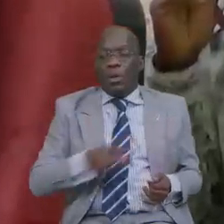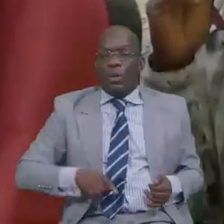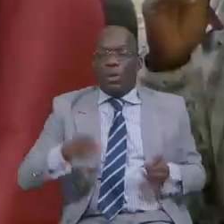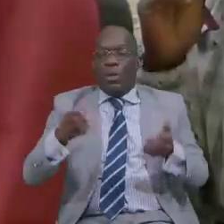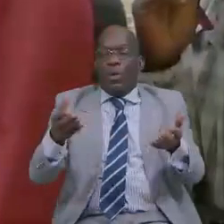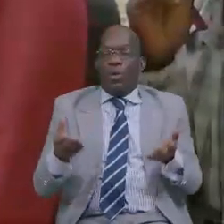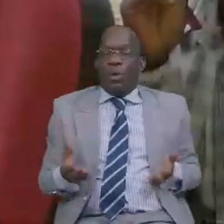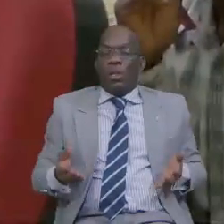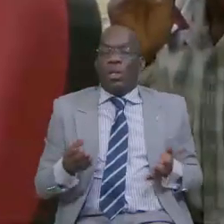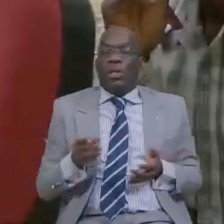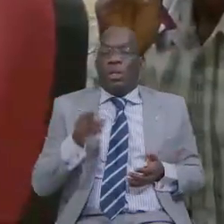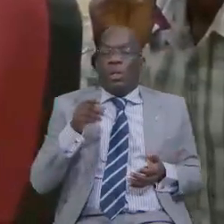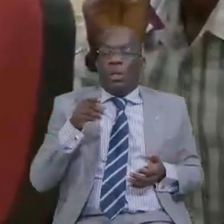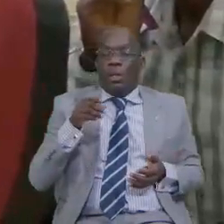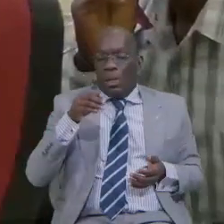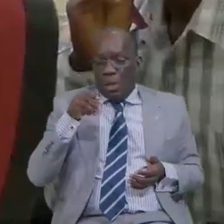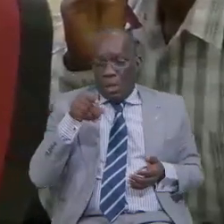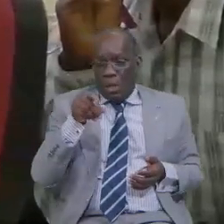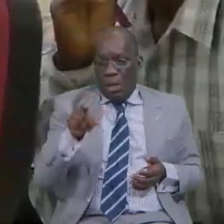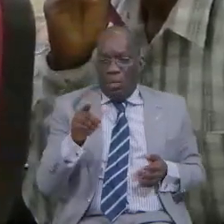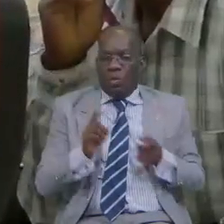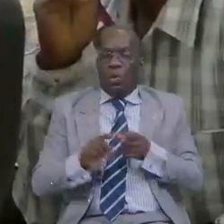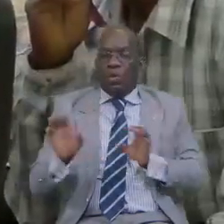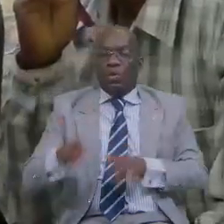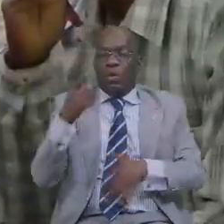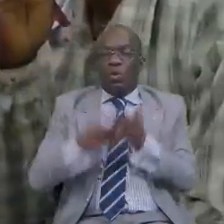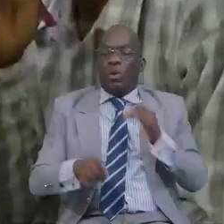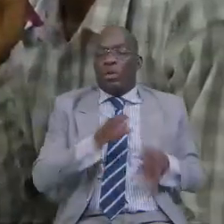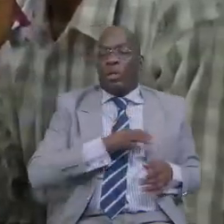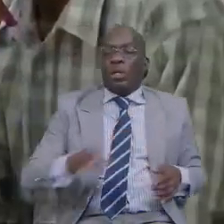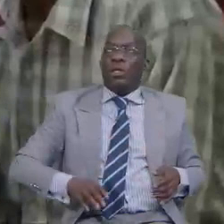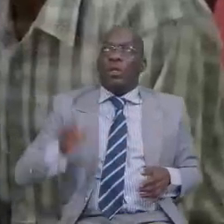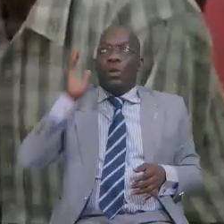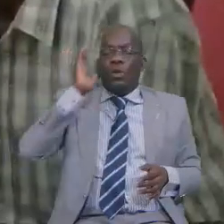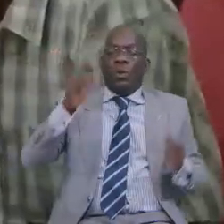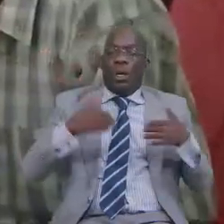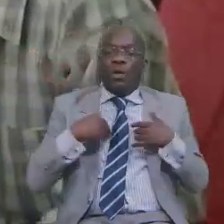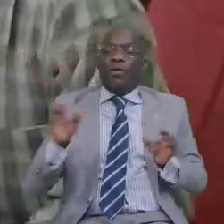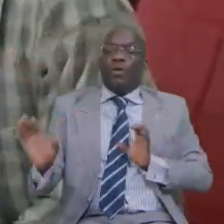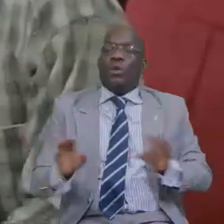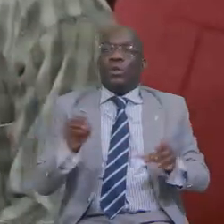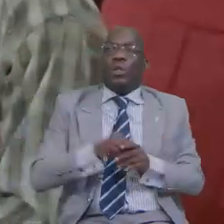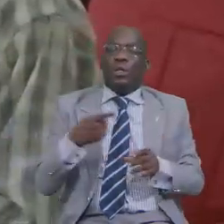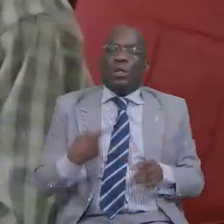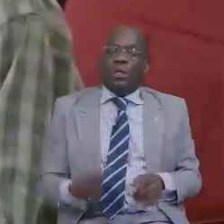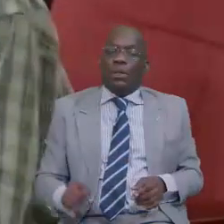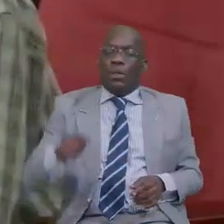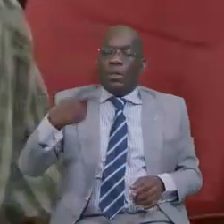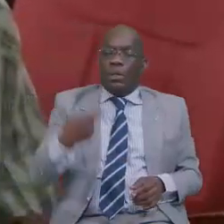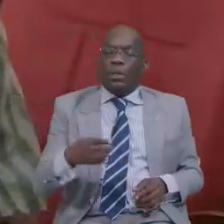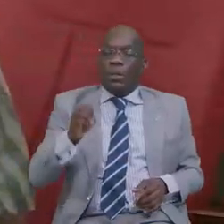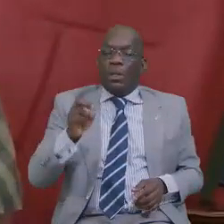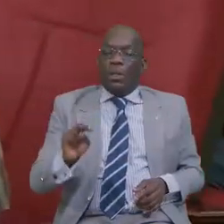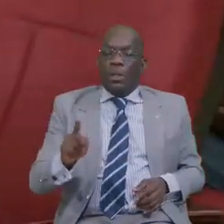what Christ would have done in the Gentile world. He said, no, Lord, never. Have